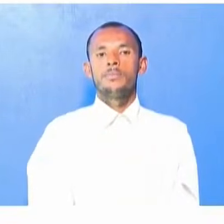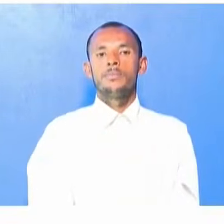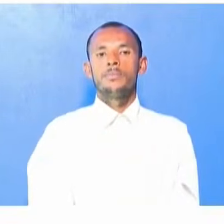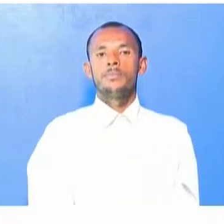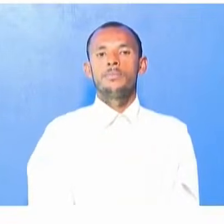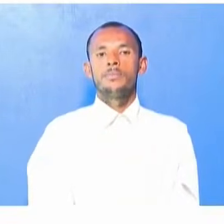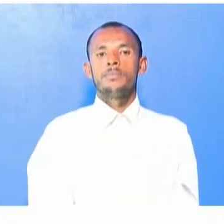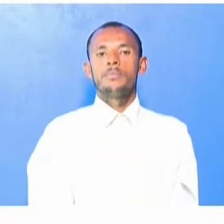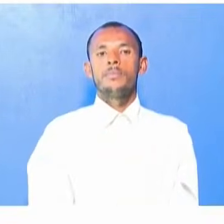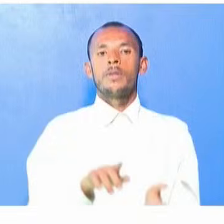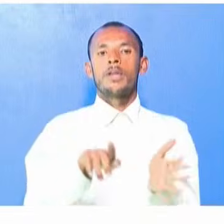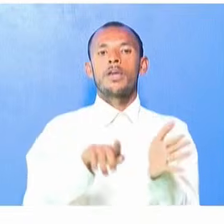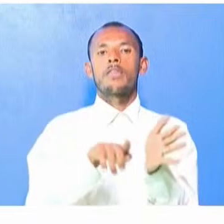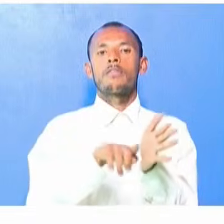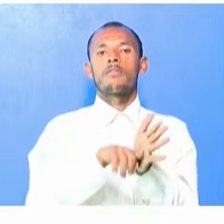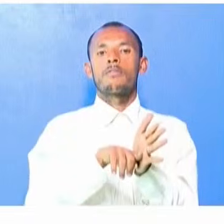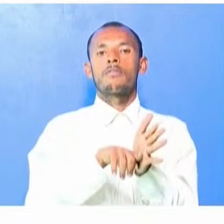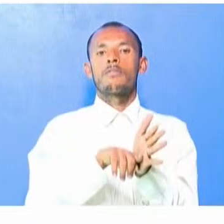negative